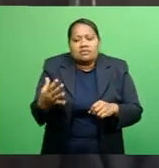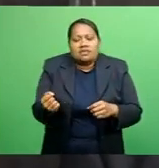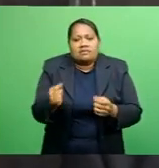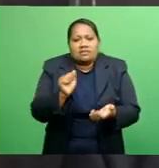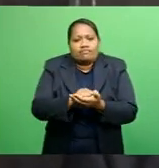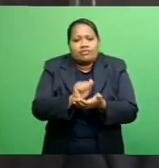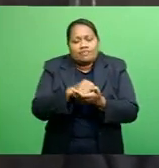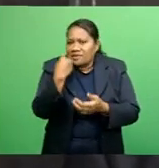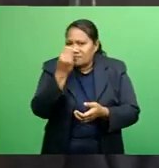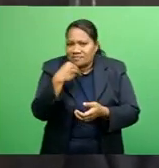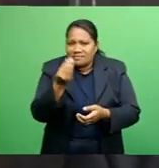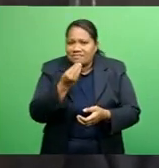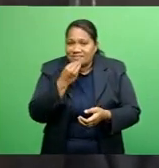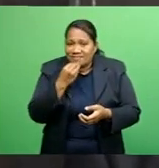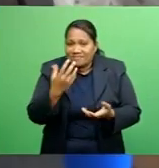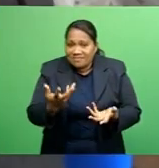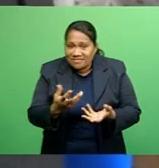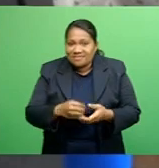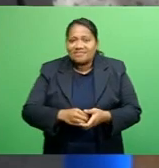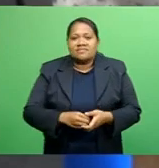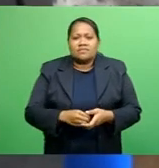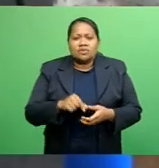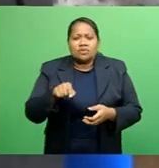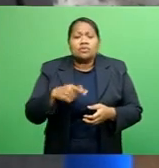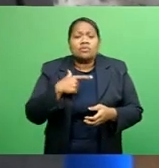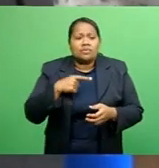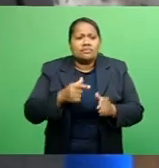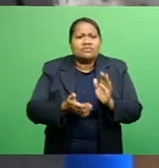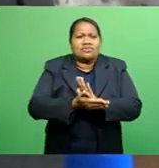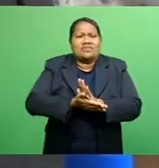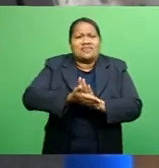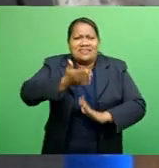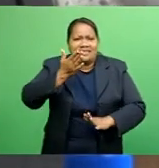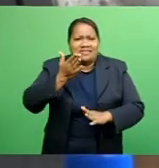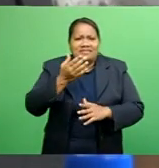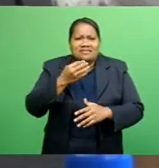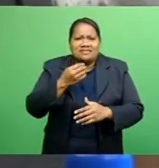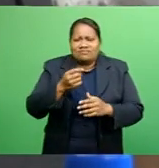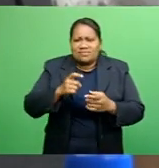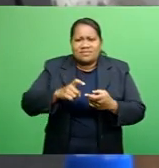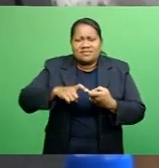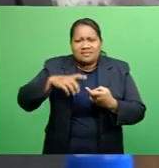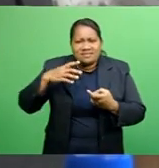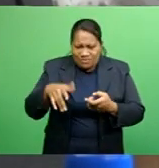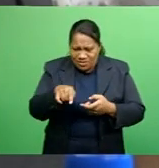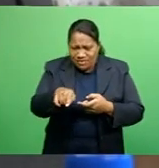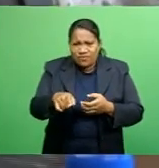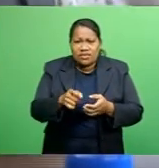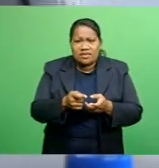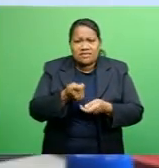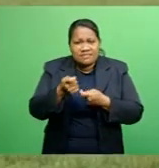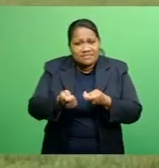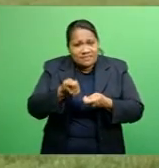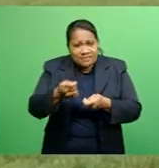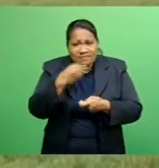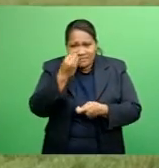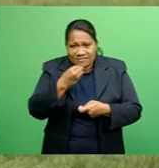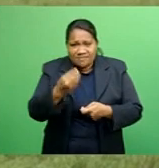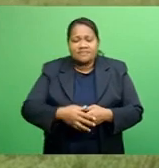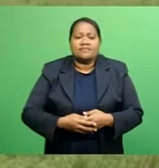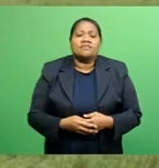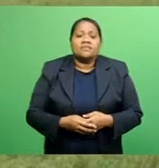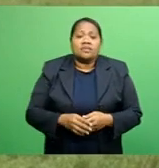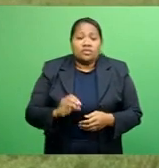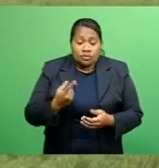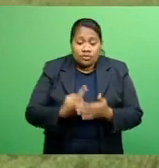attributable to a relatively high cost of feed concentrates. The calf grower feed will now be subsidized for farmers through a memorandum